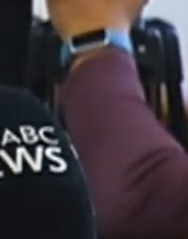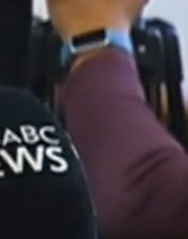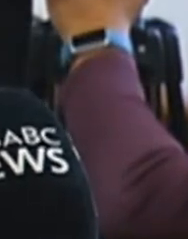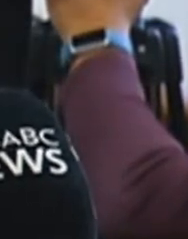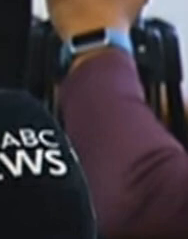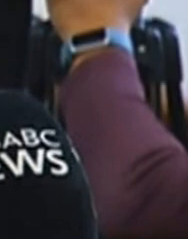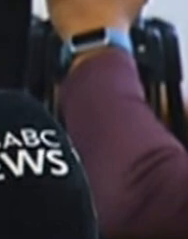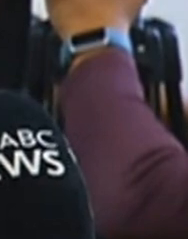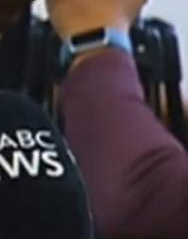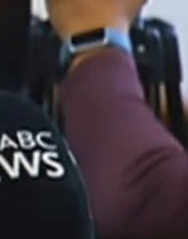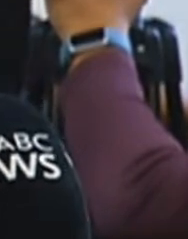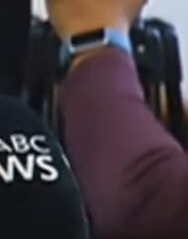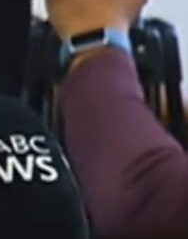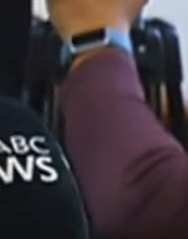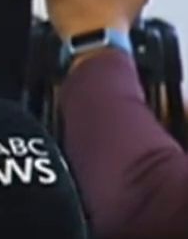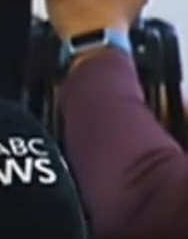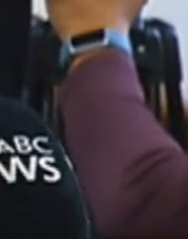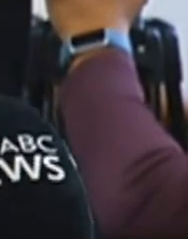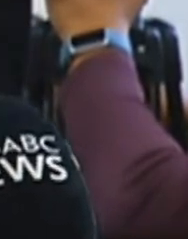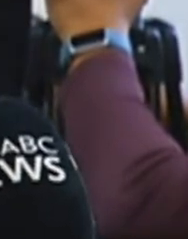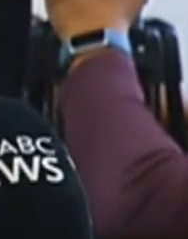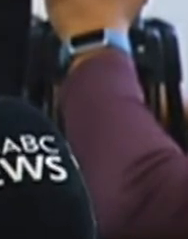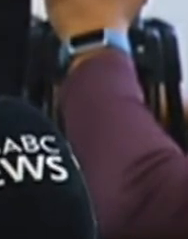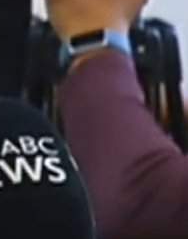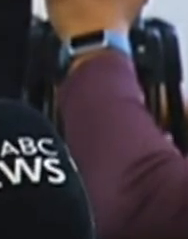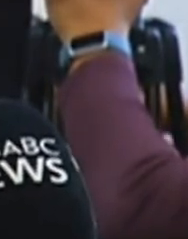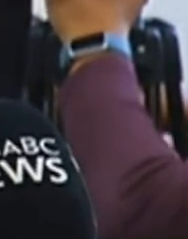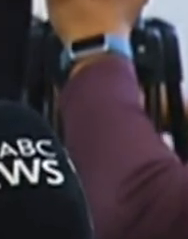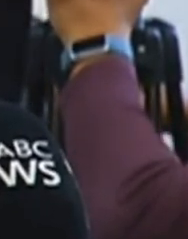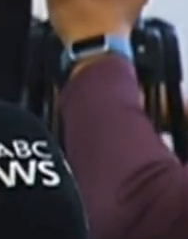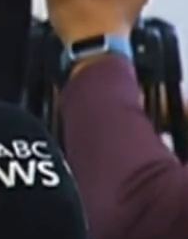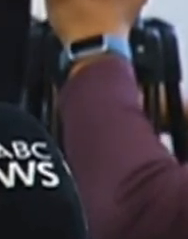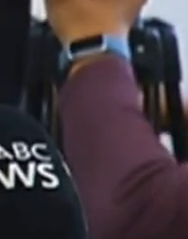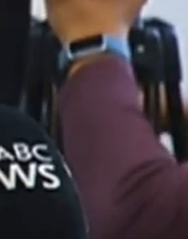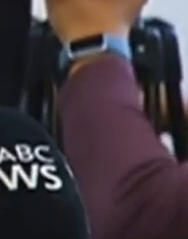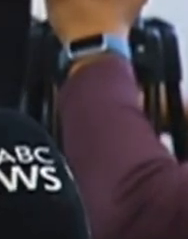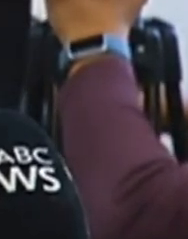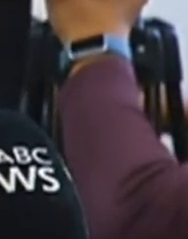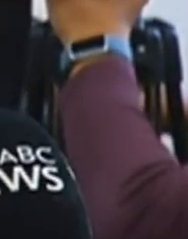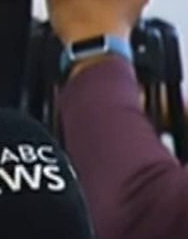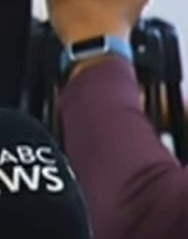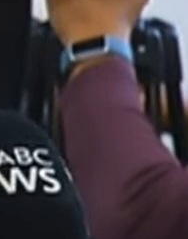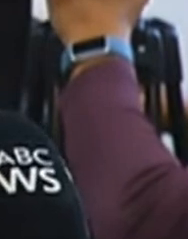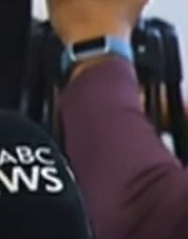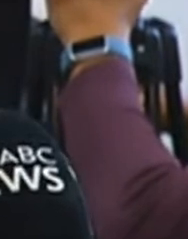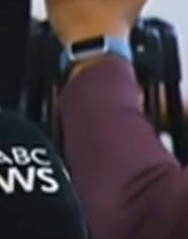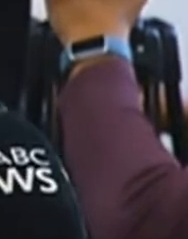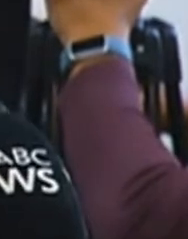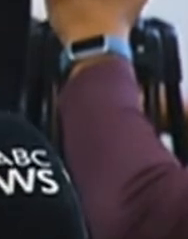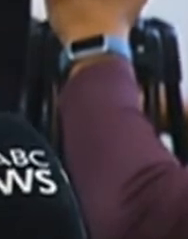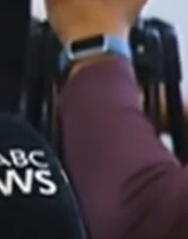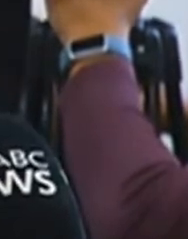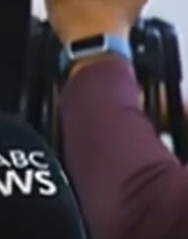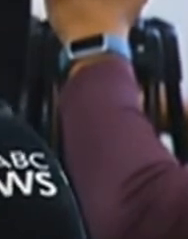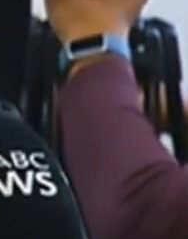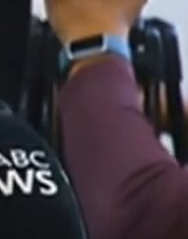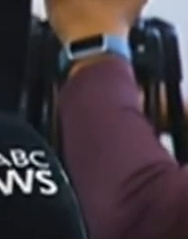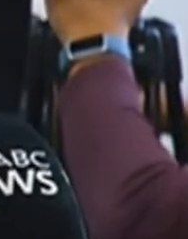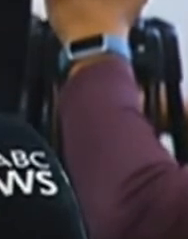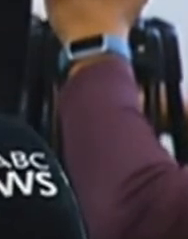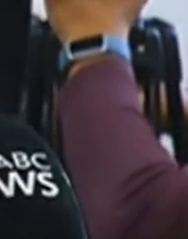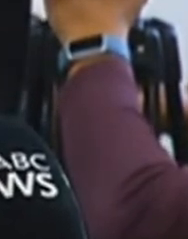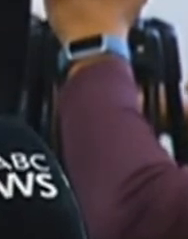court might be unfair and unreasonable. So therefore, he said he does not have a